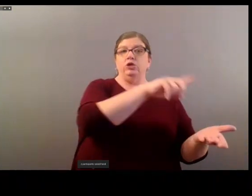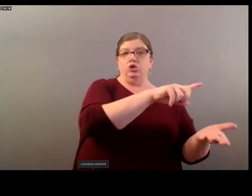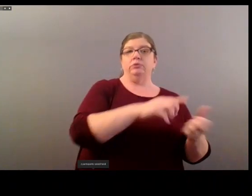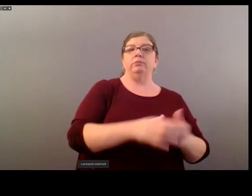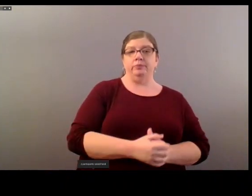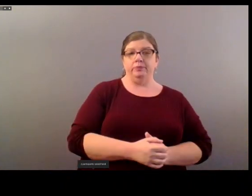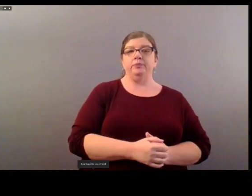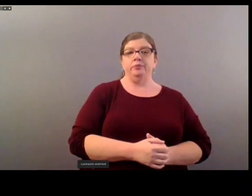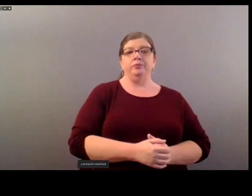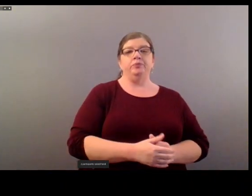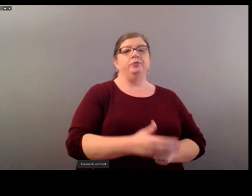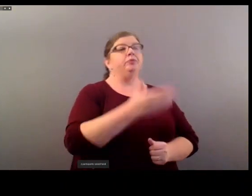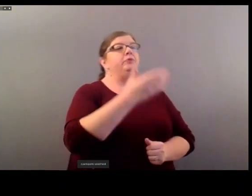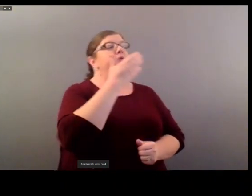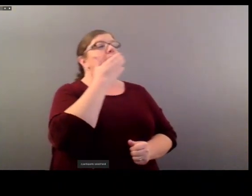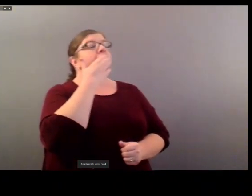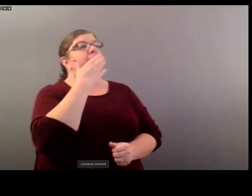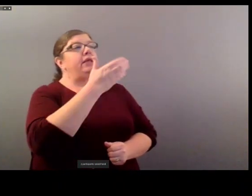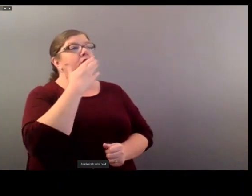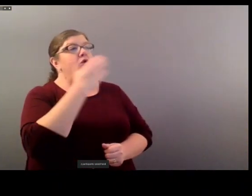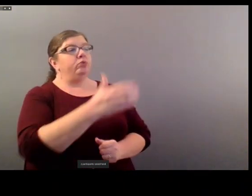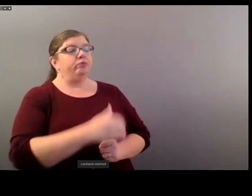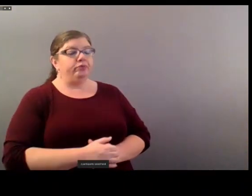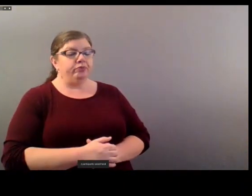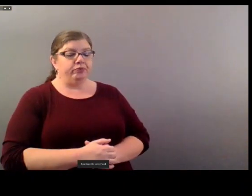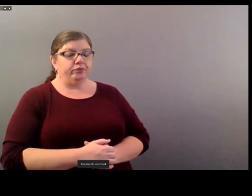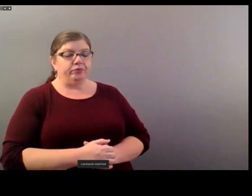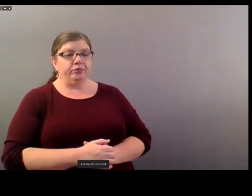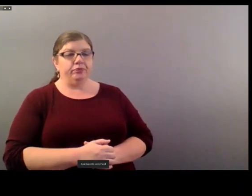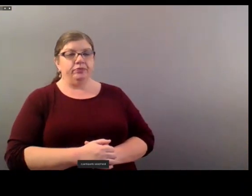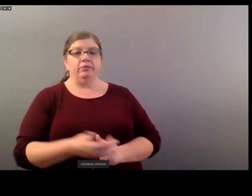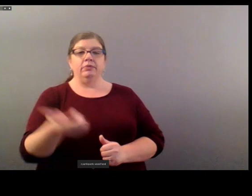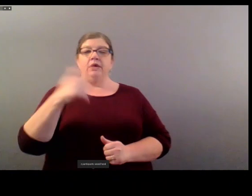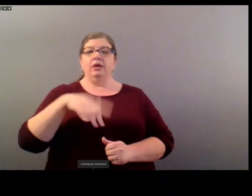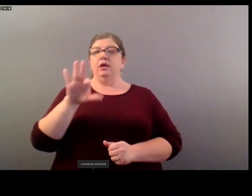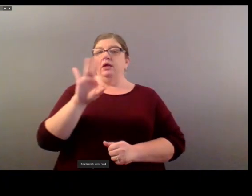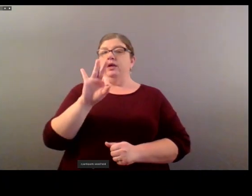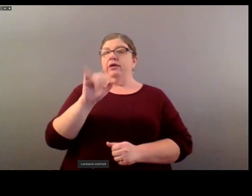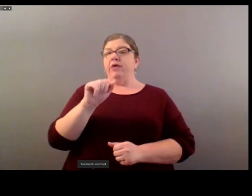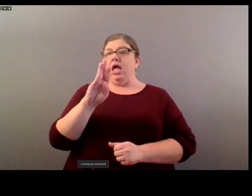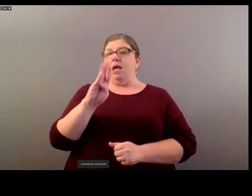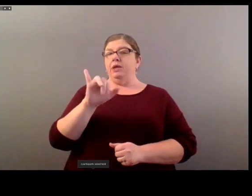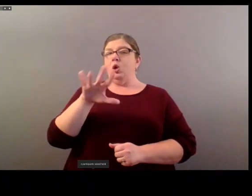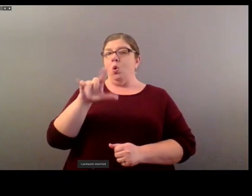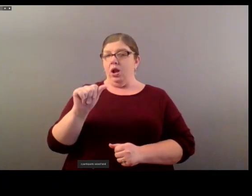And thank you, Amica. Next, we are going to Fabiola Navarrete with Tu Tiempo Digital.